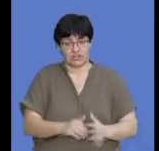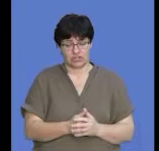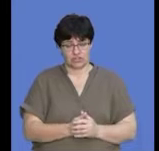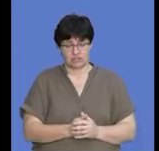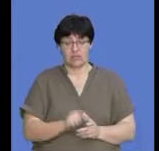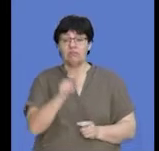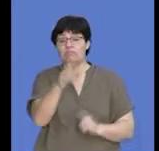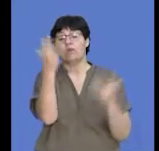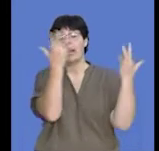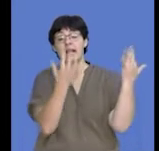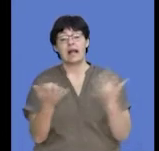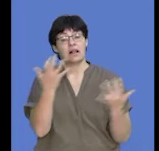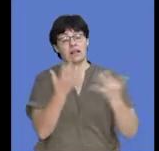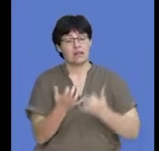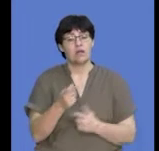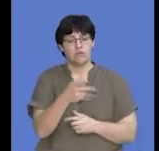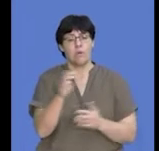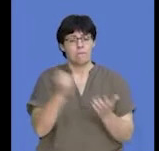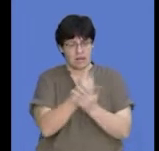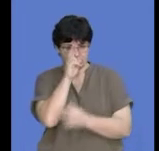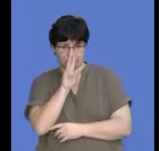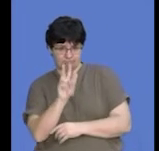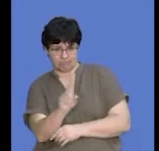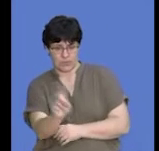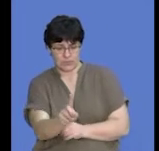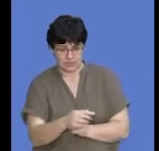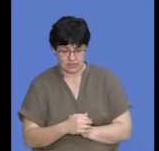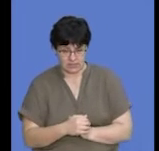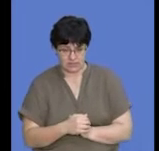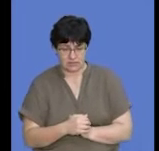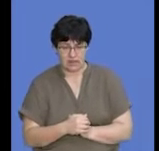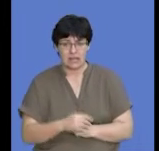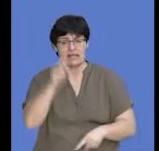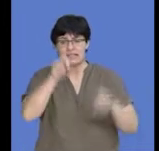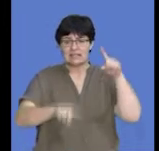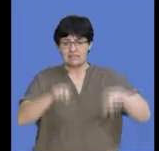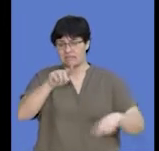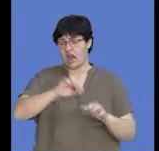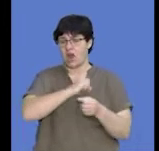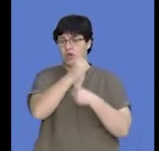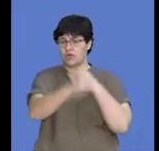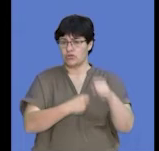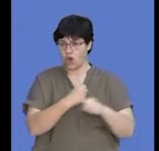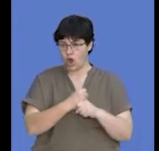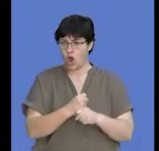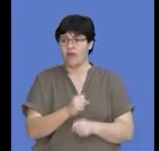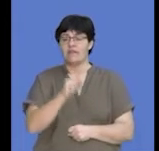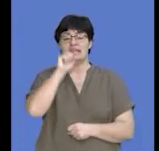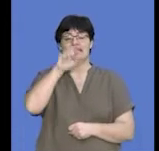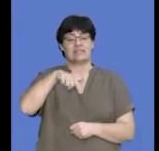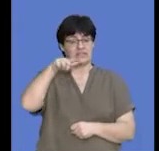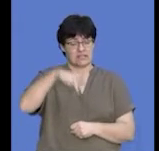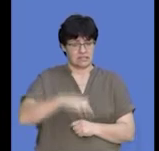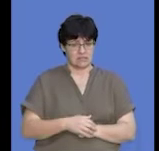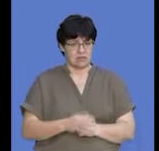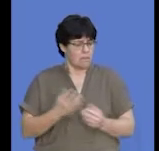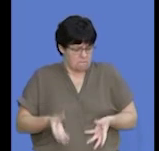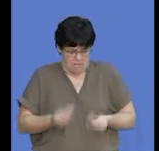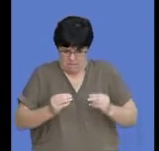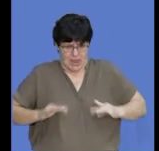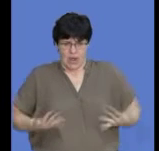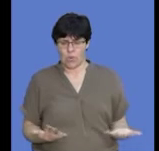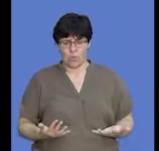are calculating, you should note the following. When it comes to difference in years, we've got an answer of 17. How did I get